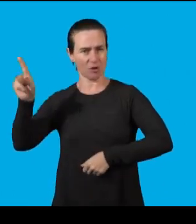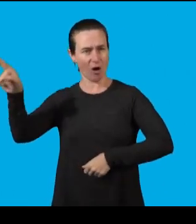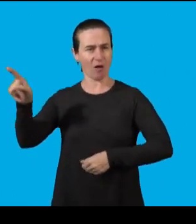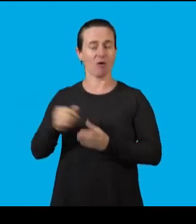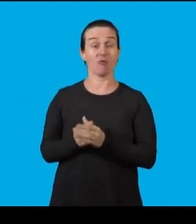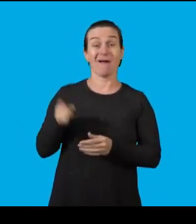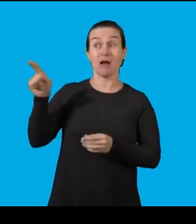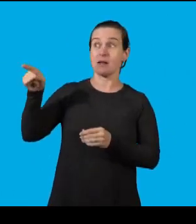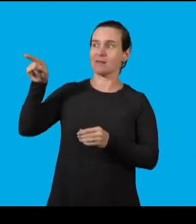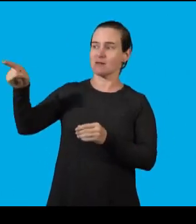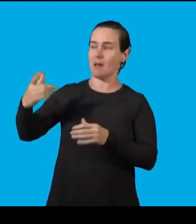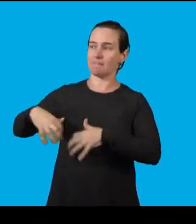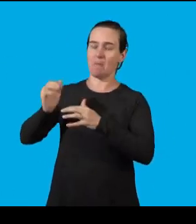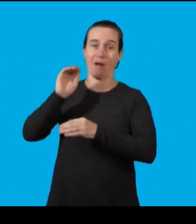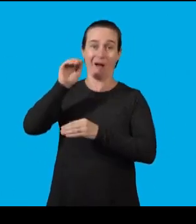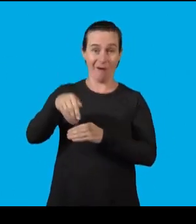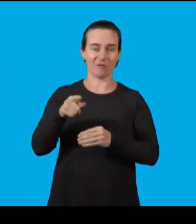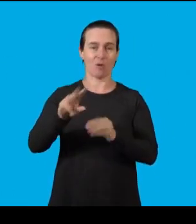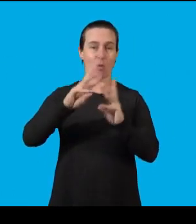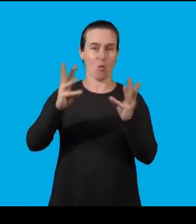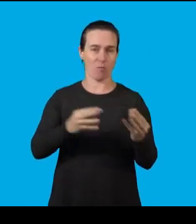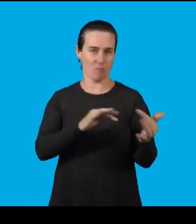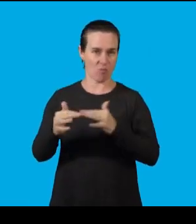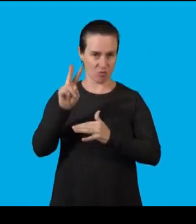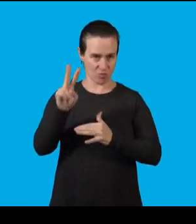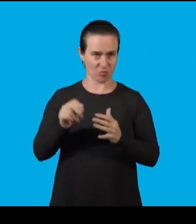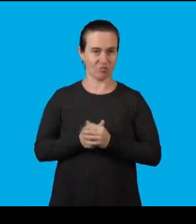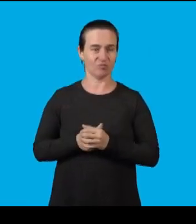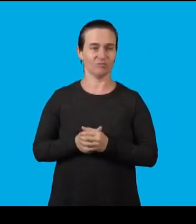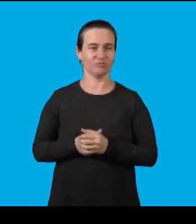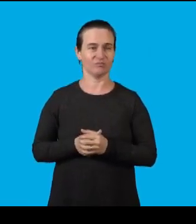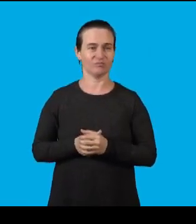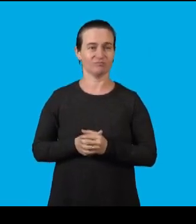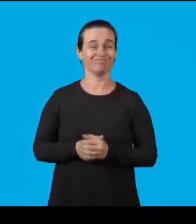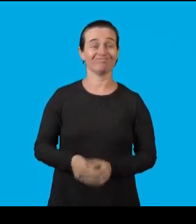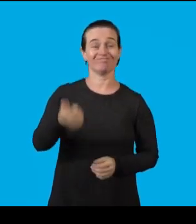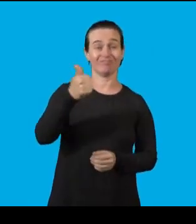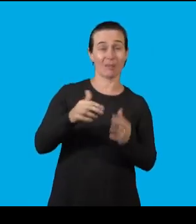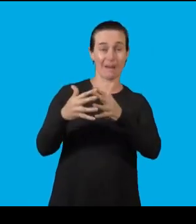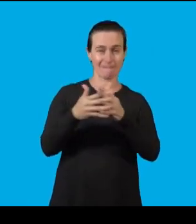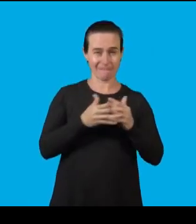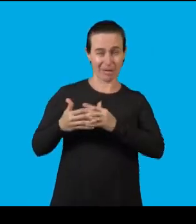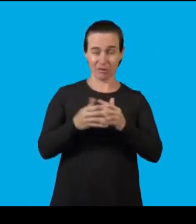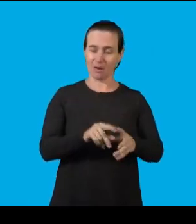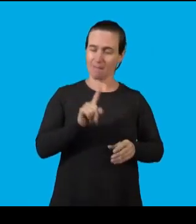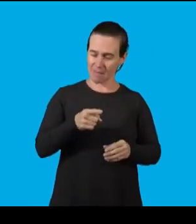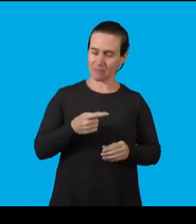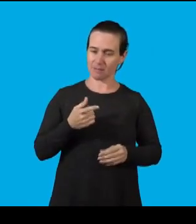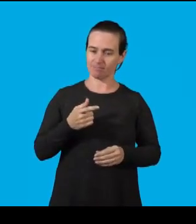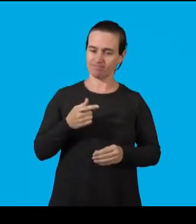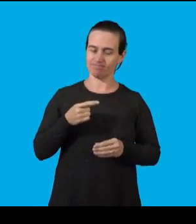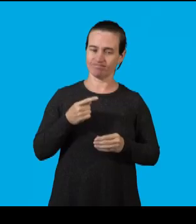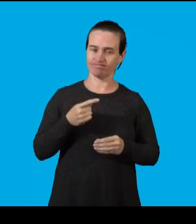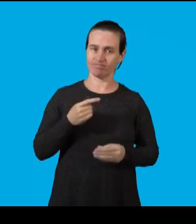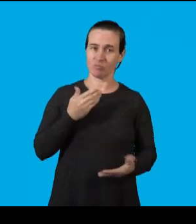Union that had emerged after the Second World War as a threat to democracy in the world. The United States had to ascertain